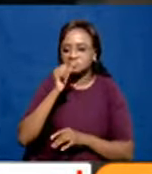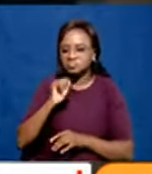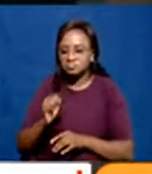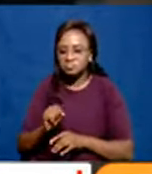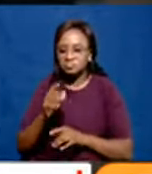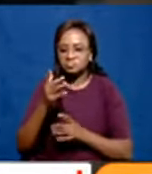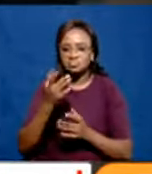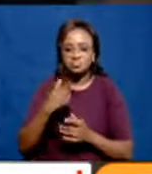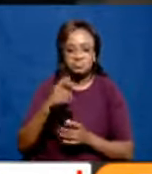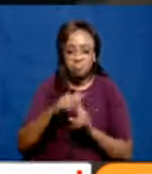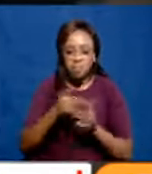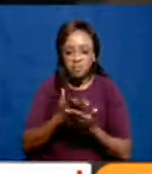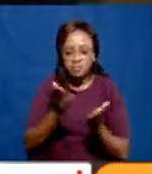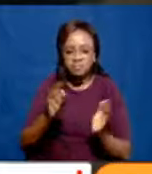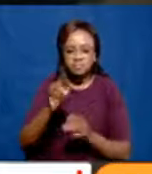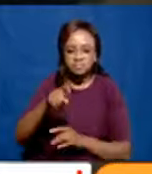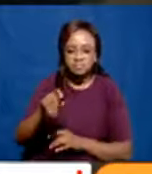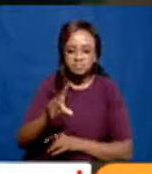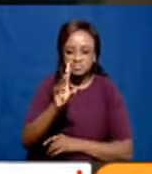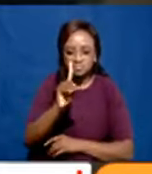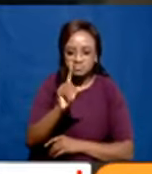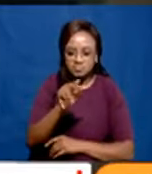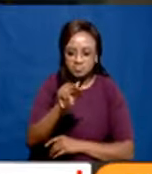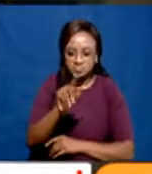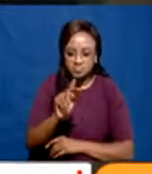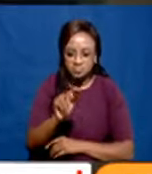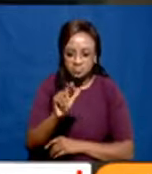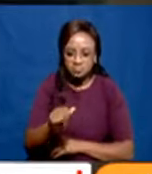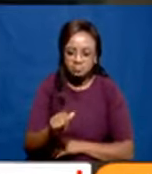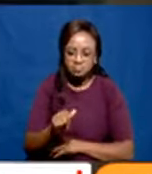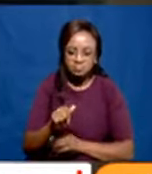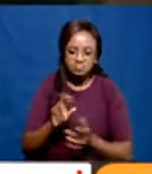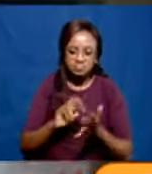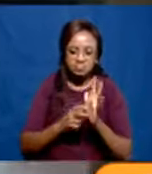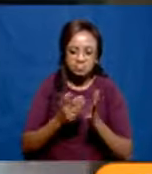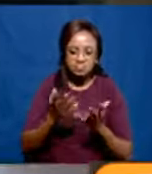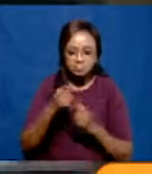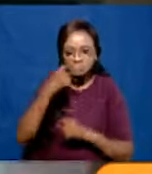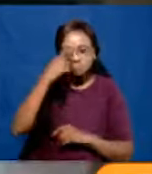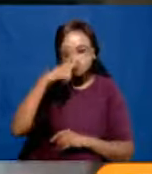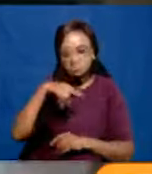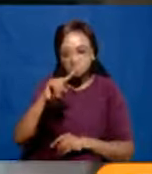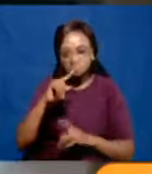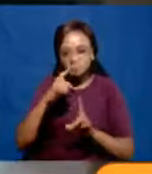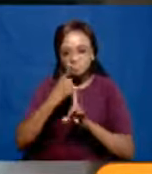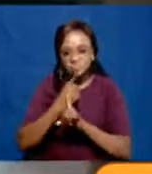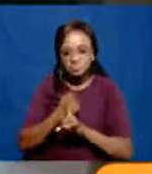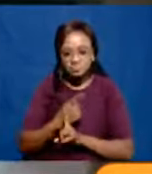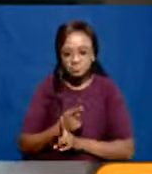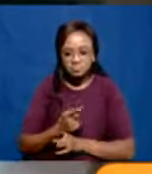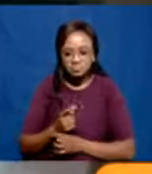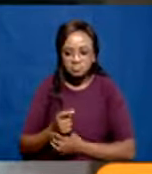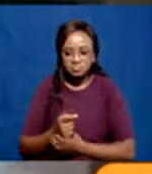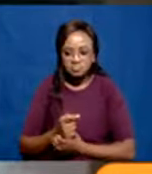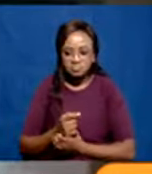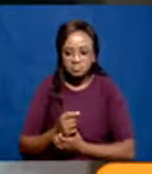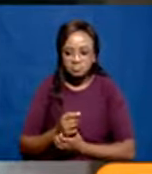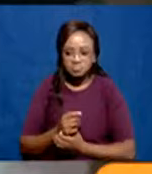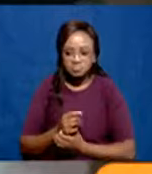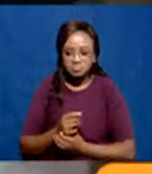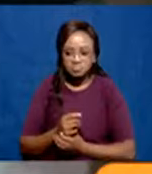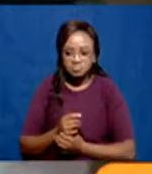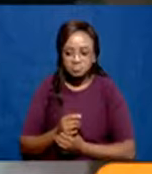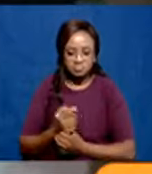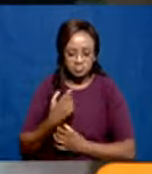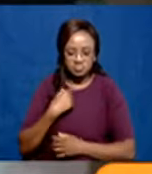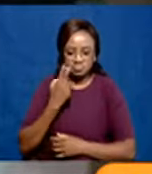data. So should you even fall sick even before you transition your data and all this? Yeah. You know, I'm just looking